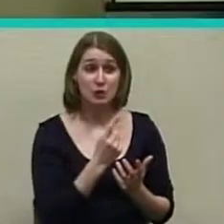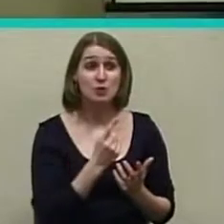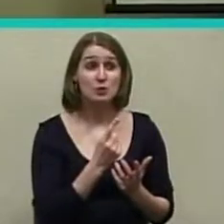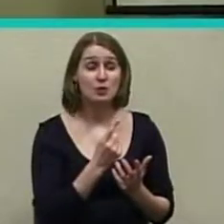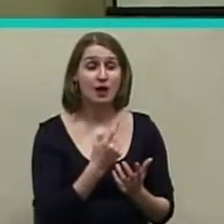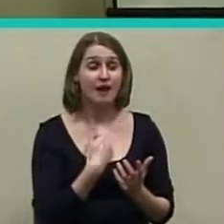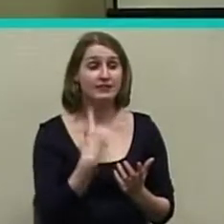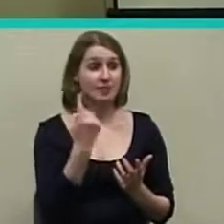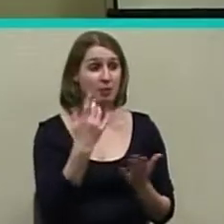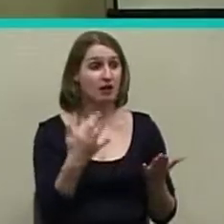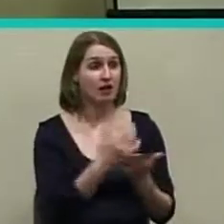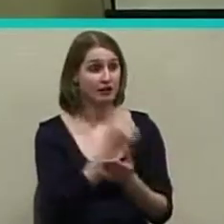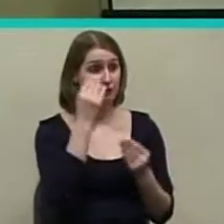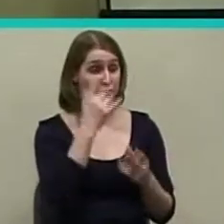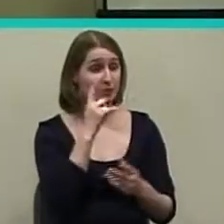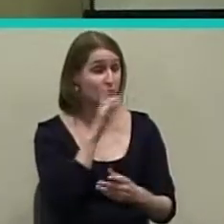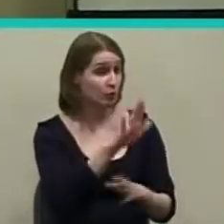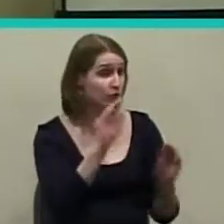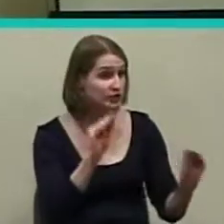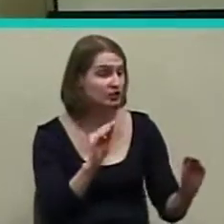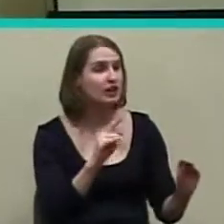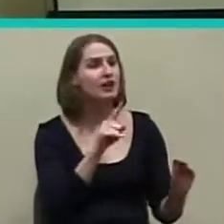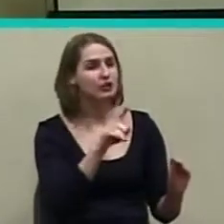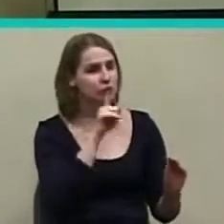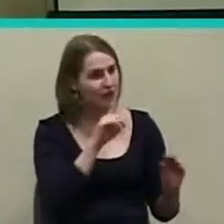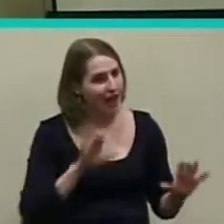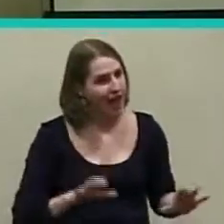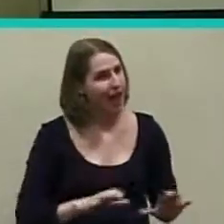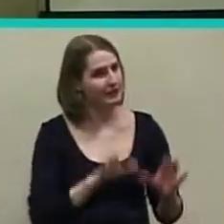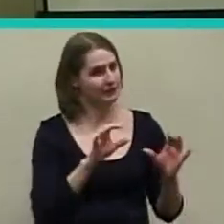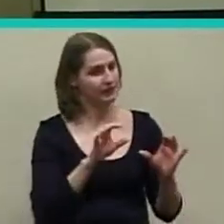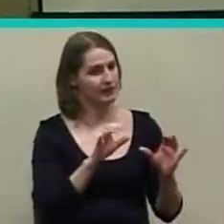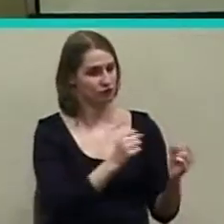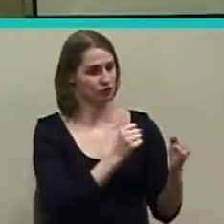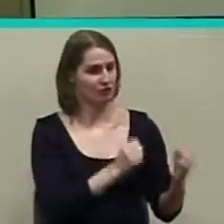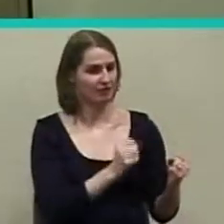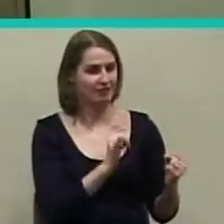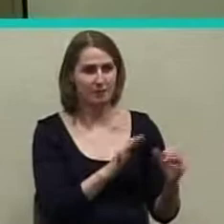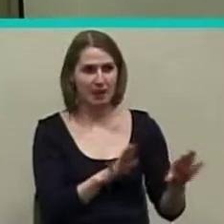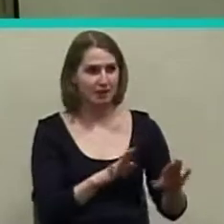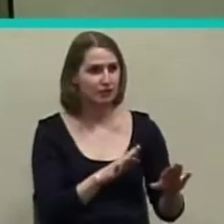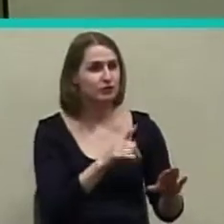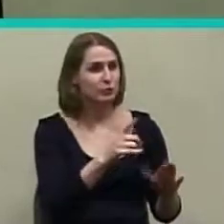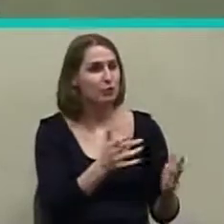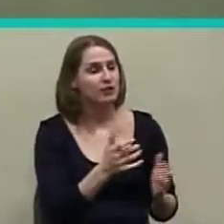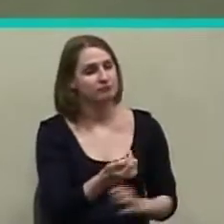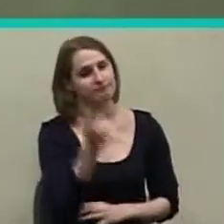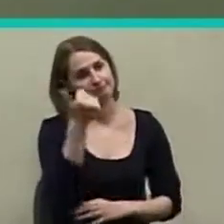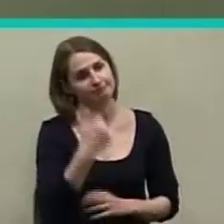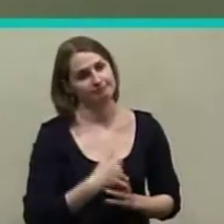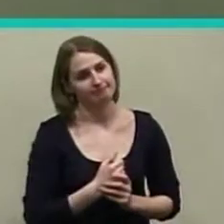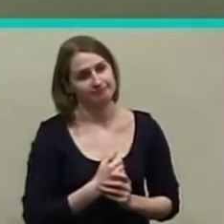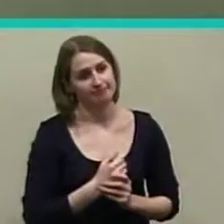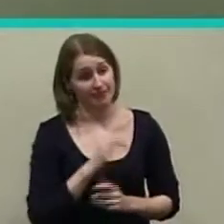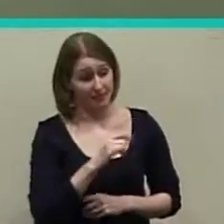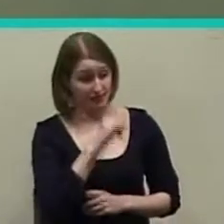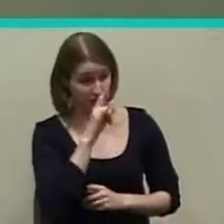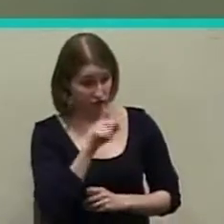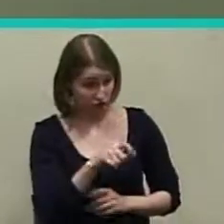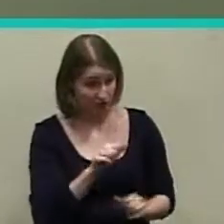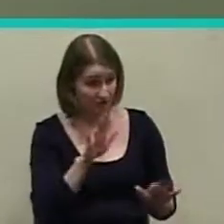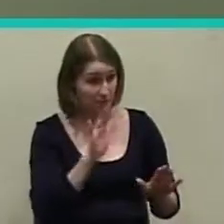are actively strengthening the very behaviors you want to get rid of. Should this kid give this behavior